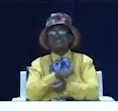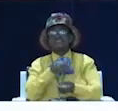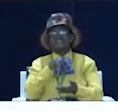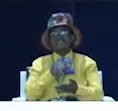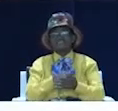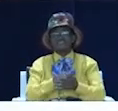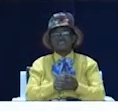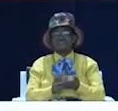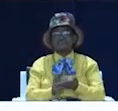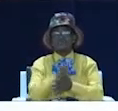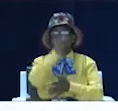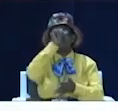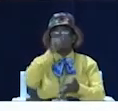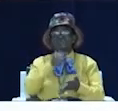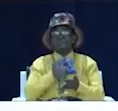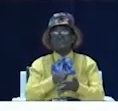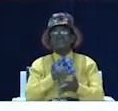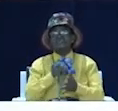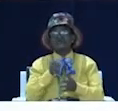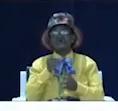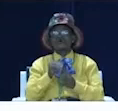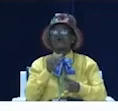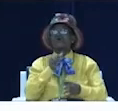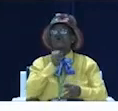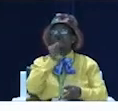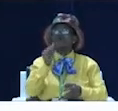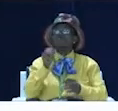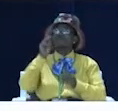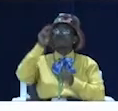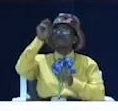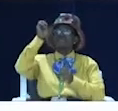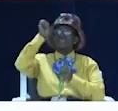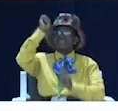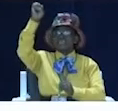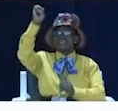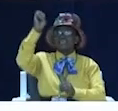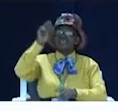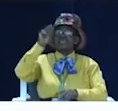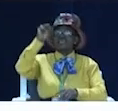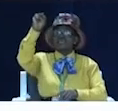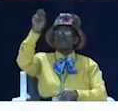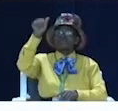Believe it or not, he himself can't change it. When he decrees, so